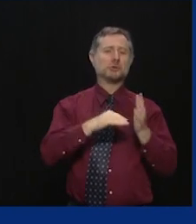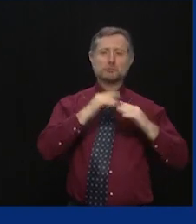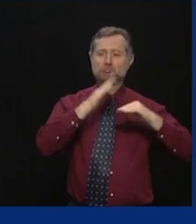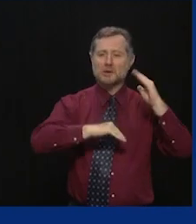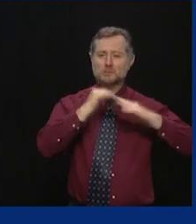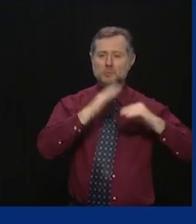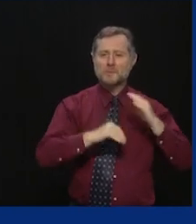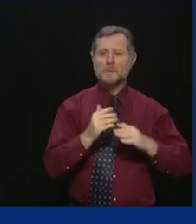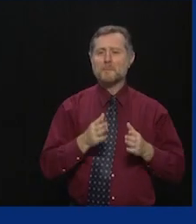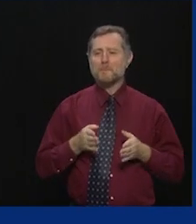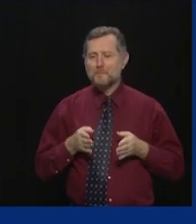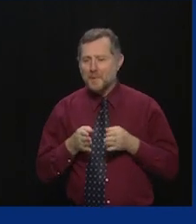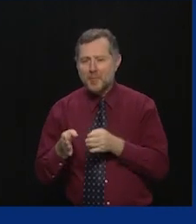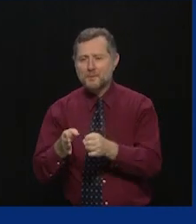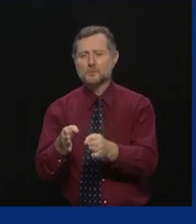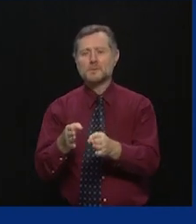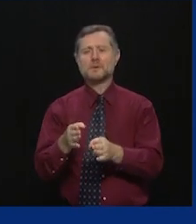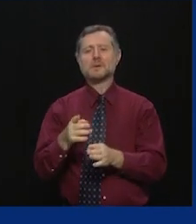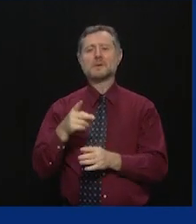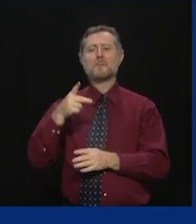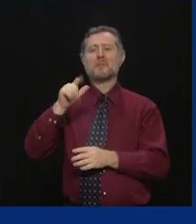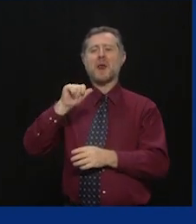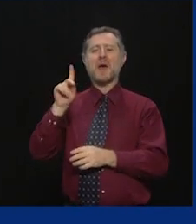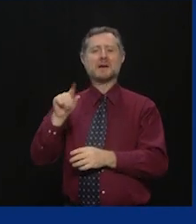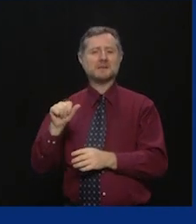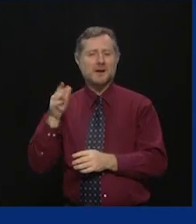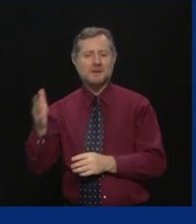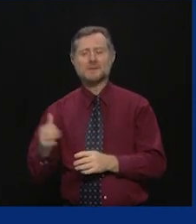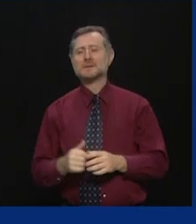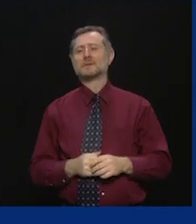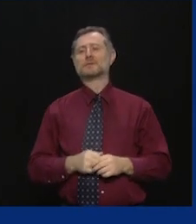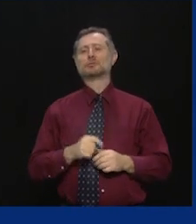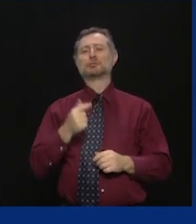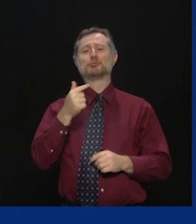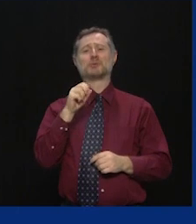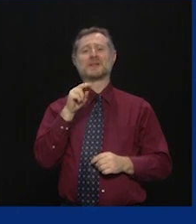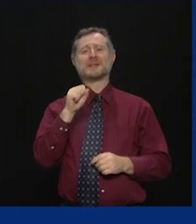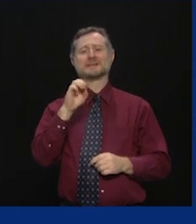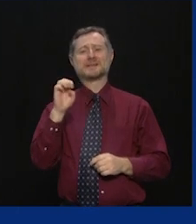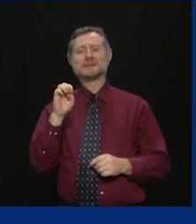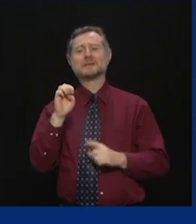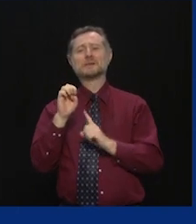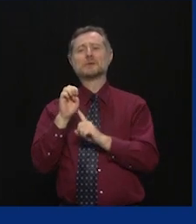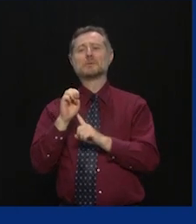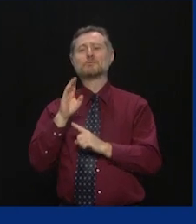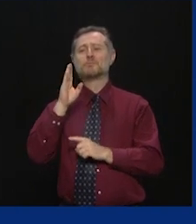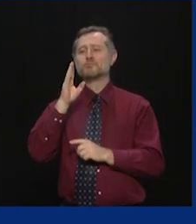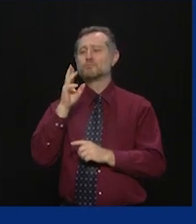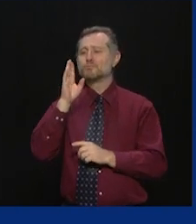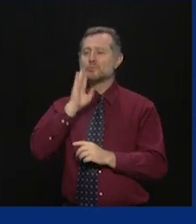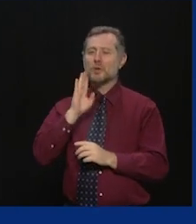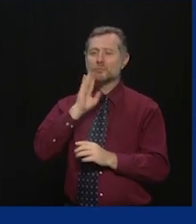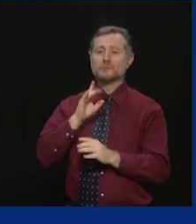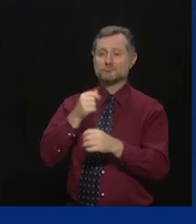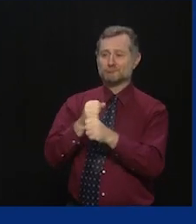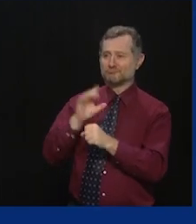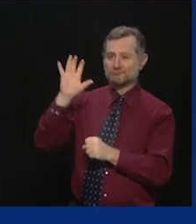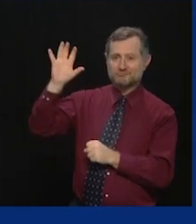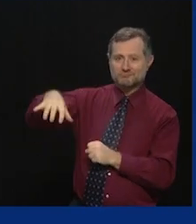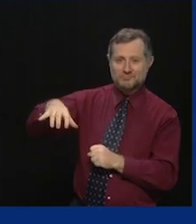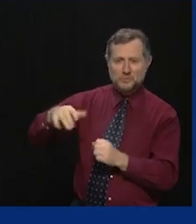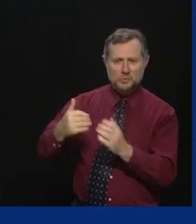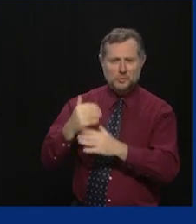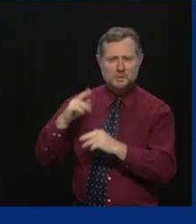Carroll Plaza, and the Genesee Brewery to our north, it is clear now more than ever that we have created a